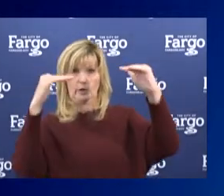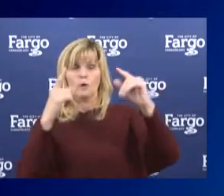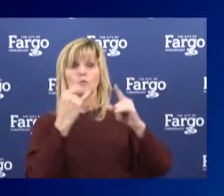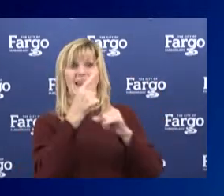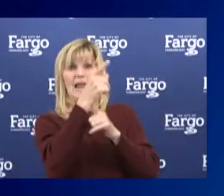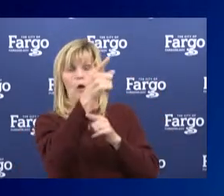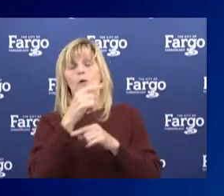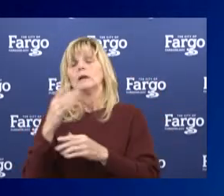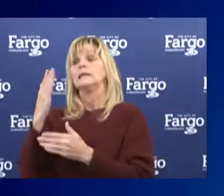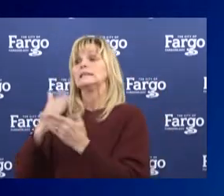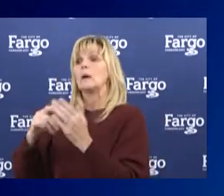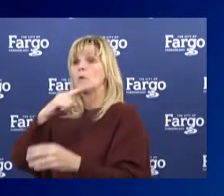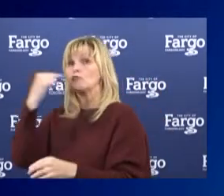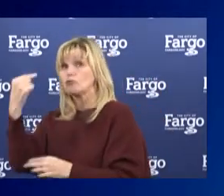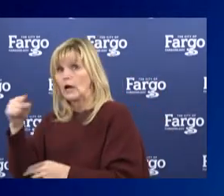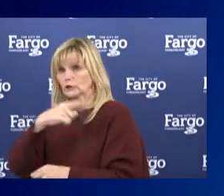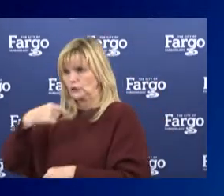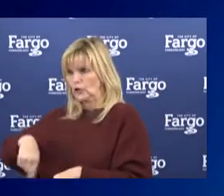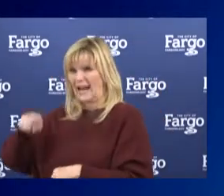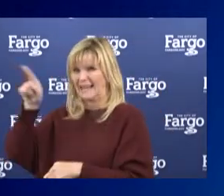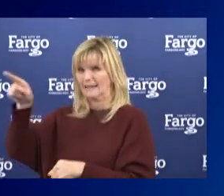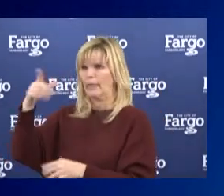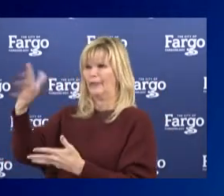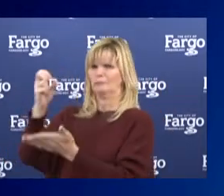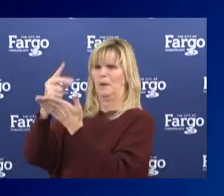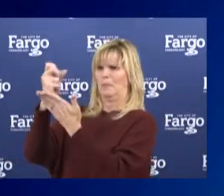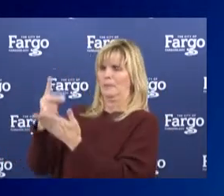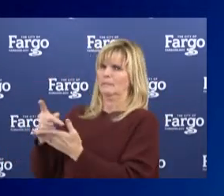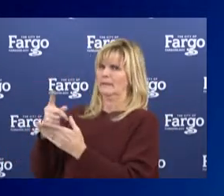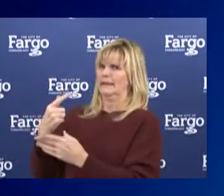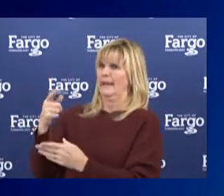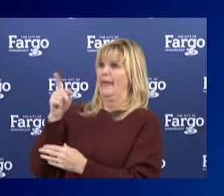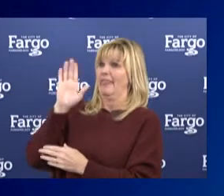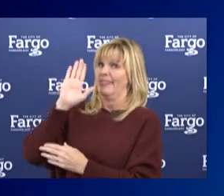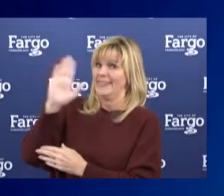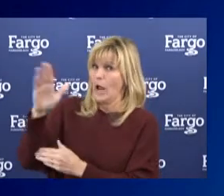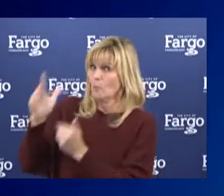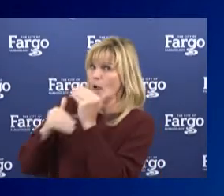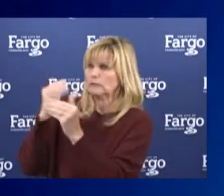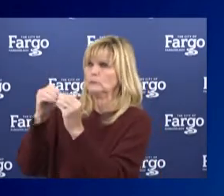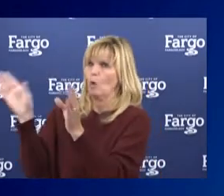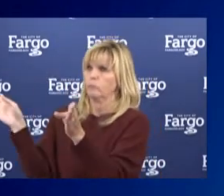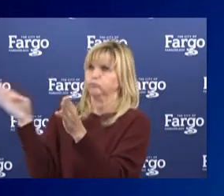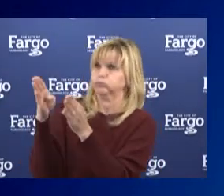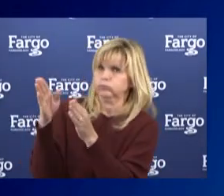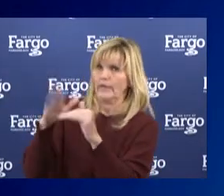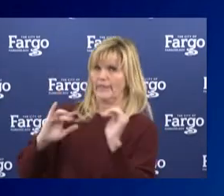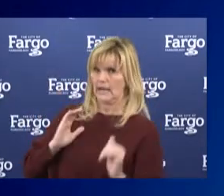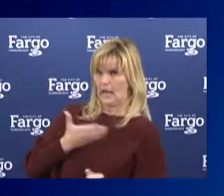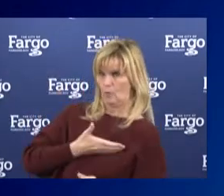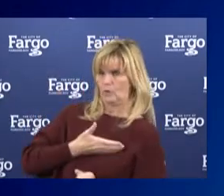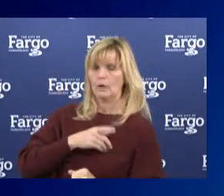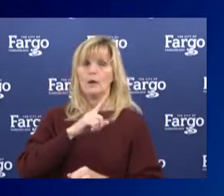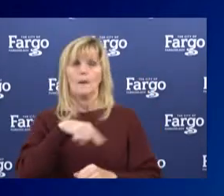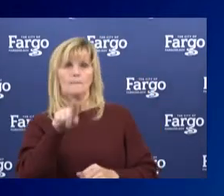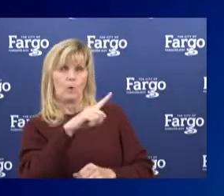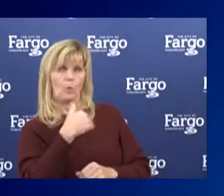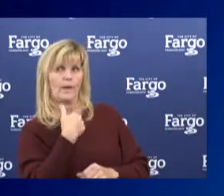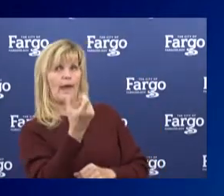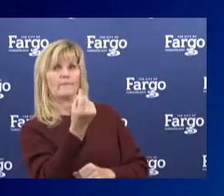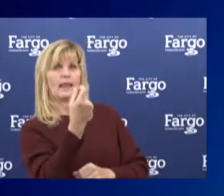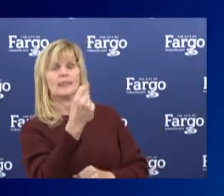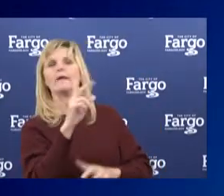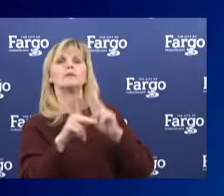like Russia and China, although we think they've kind of cut the process shorter than we would do in the United States here. But there are 11 candidates in